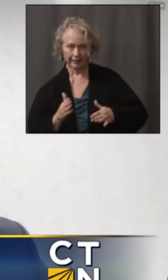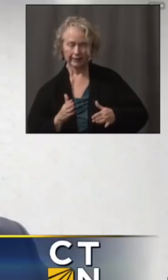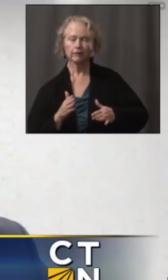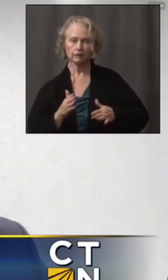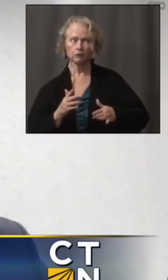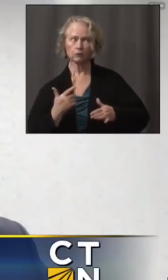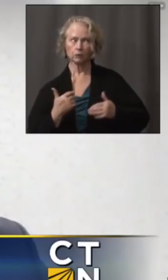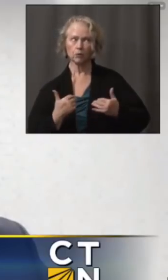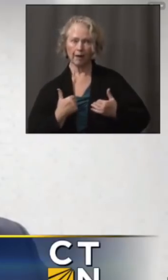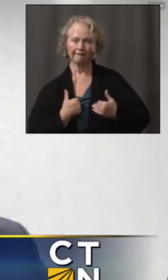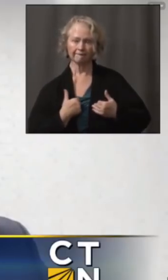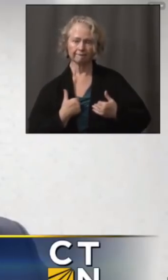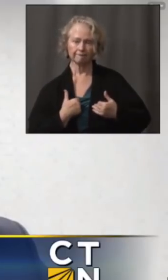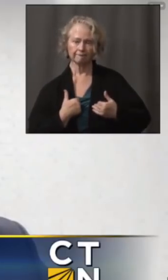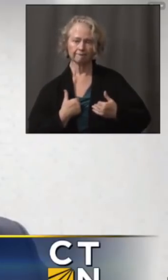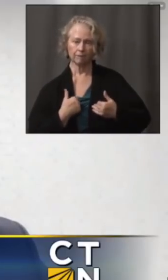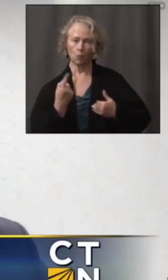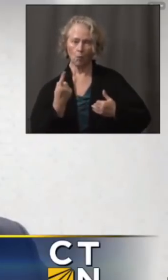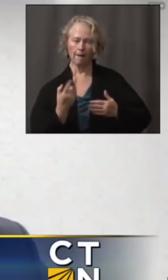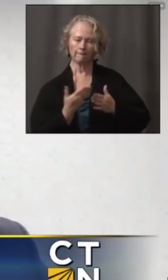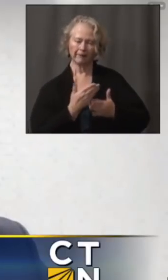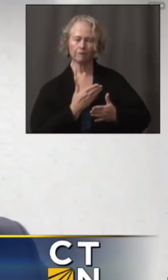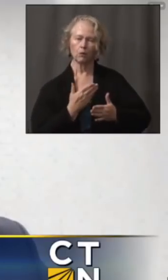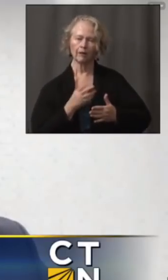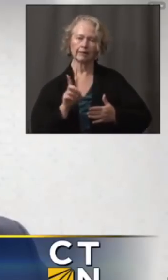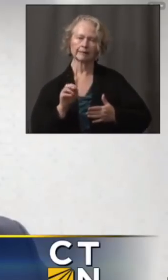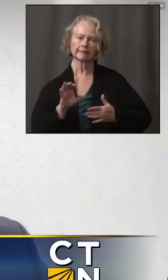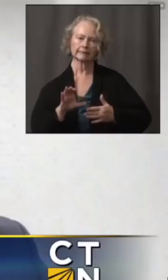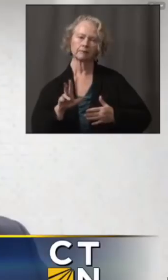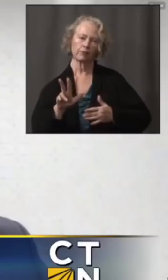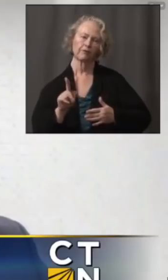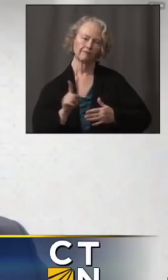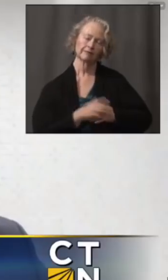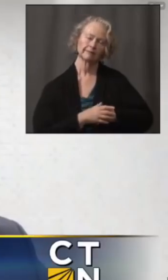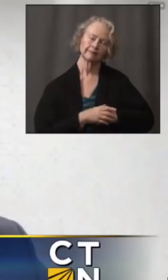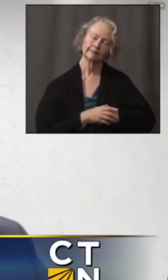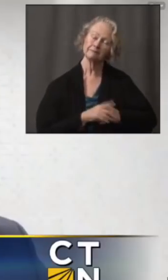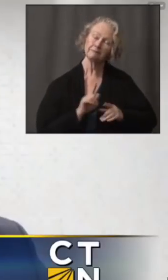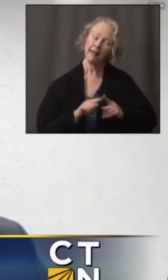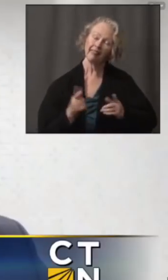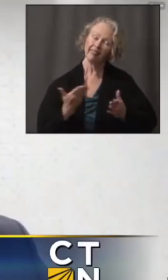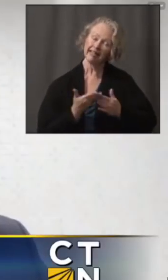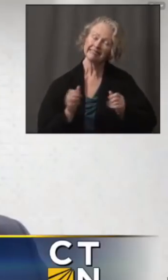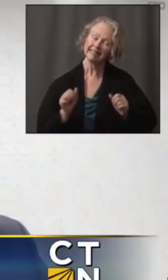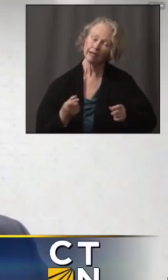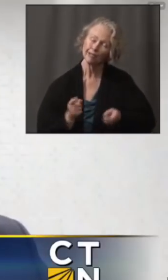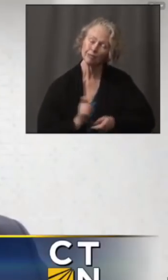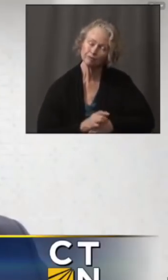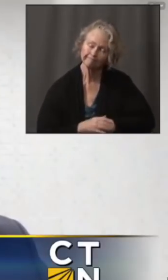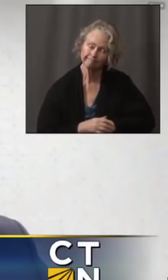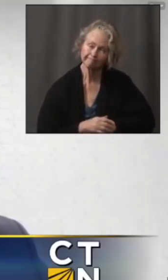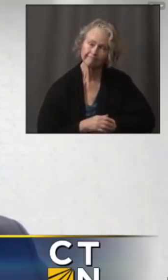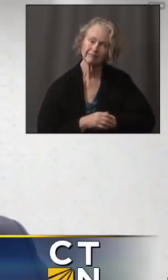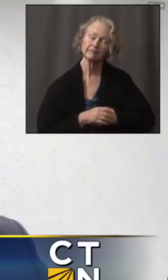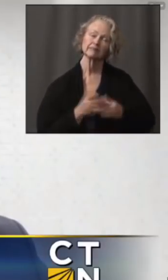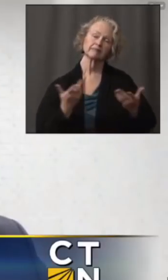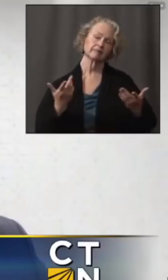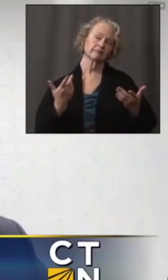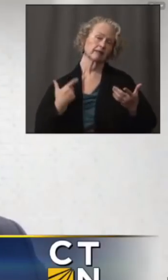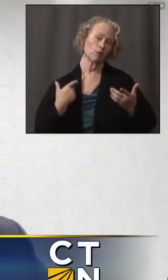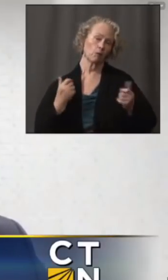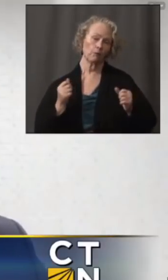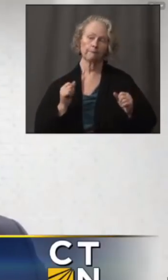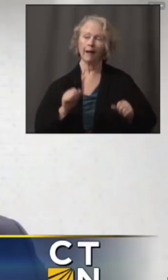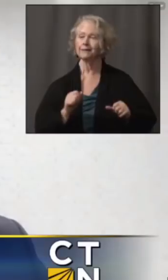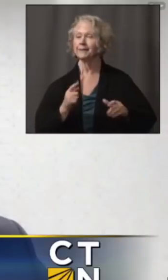one before the end of the year. As you know, things can change, and we can have a meeting